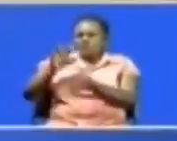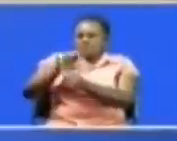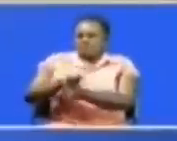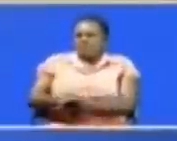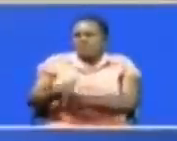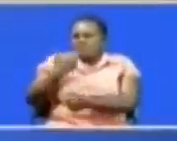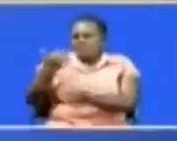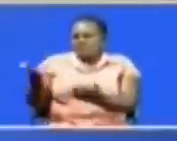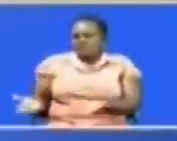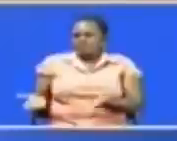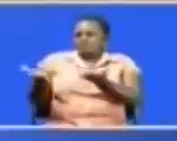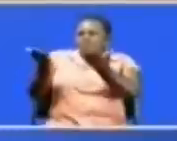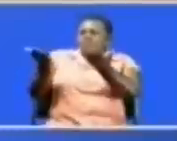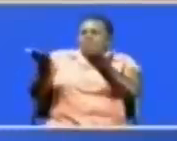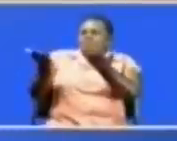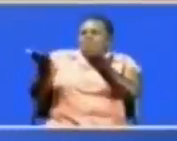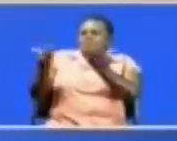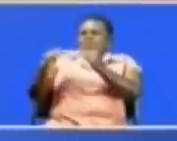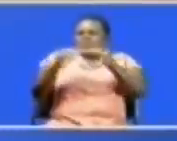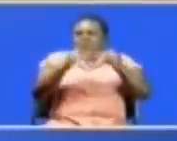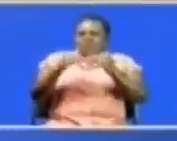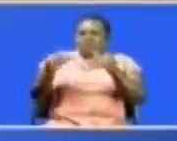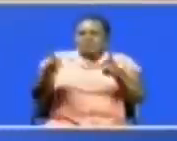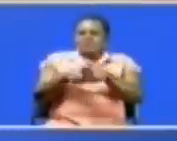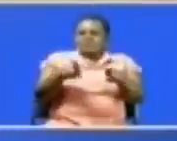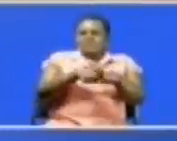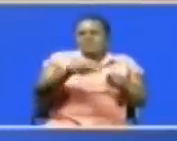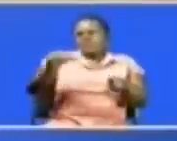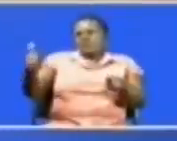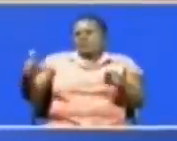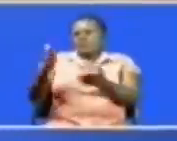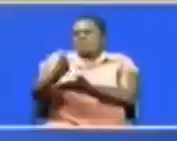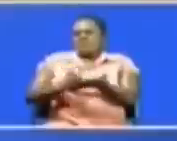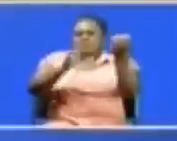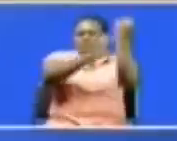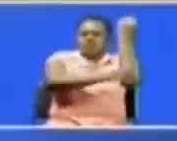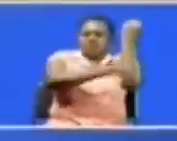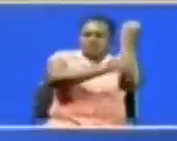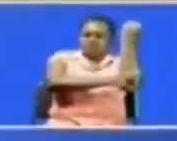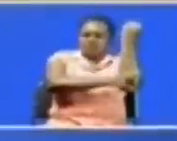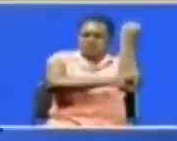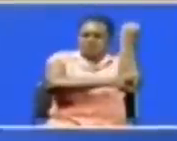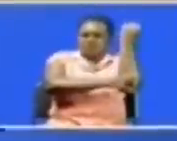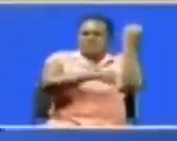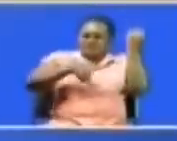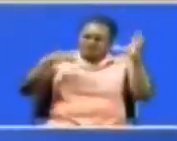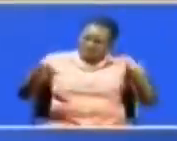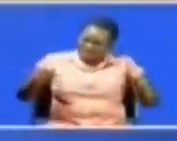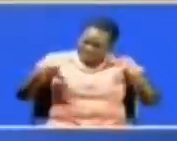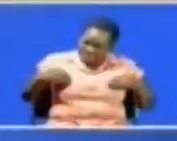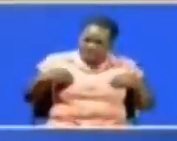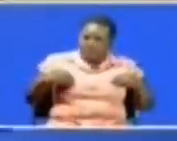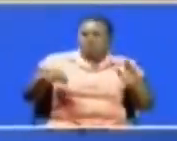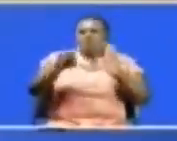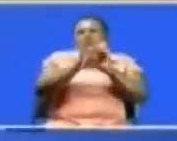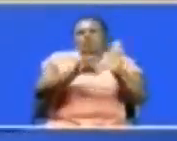needs to be brought up to a certain level that looks like the rest of the country. Yeah. So it is something we have acknowledged even in our